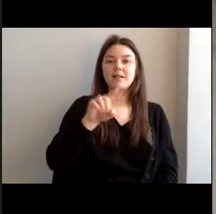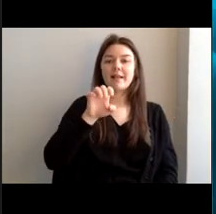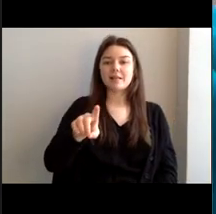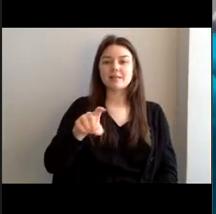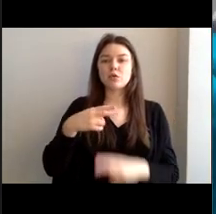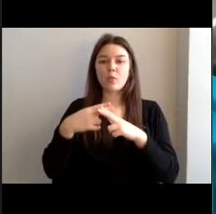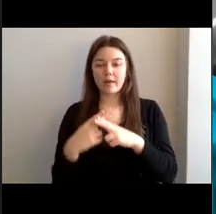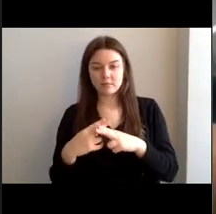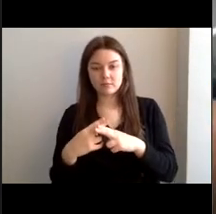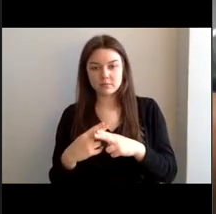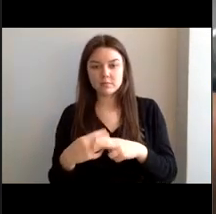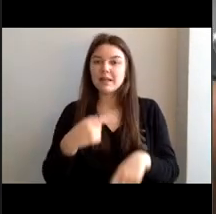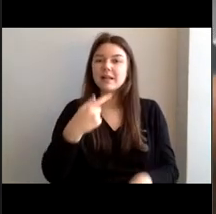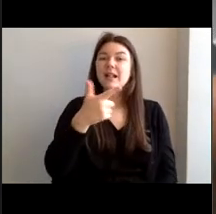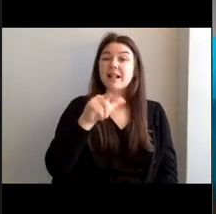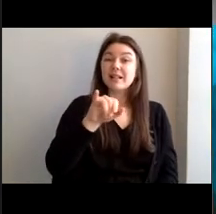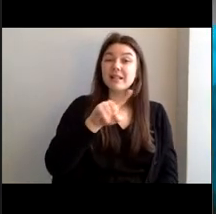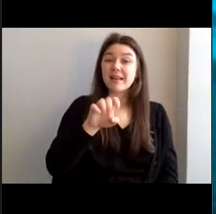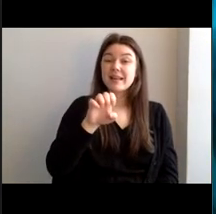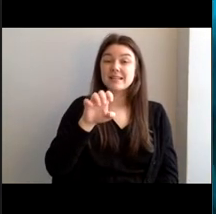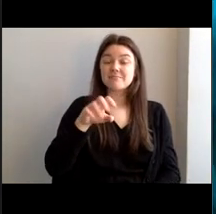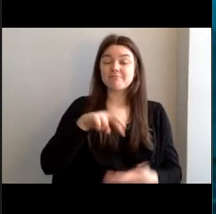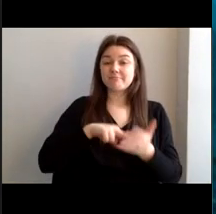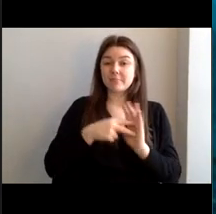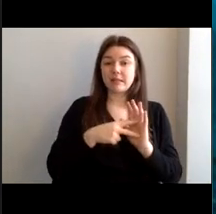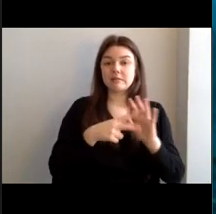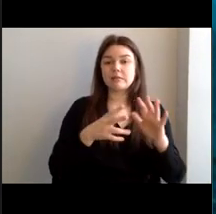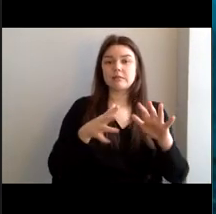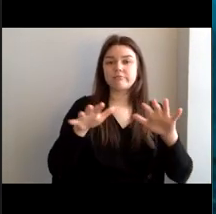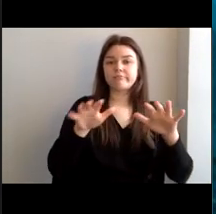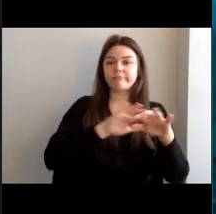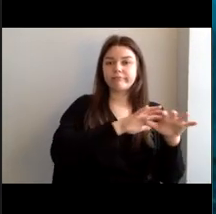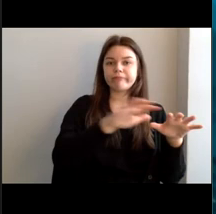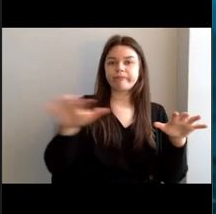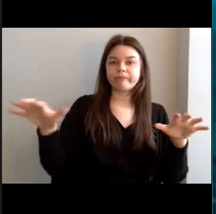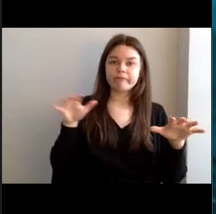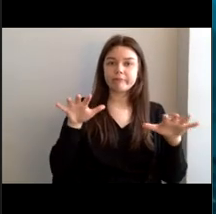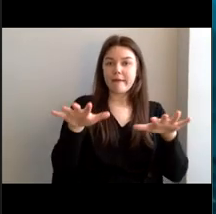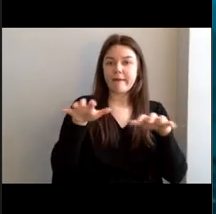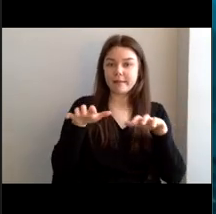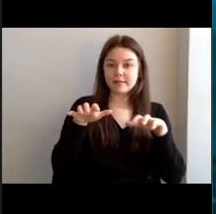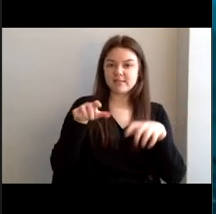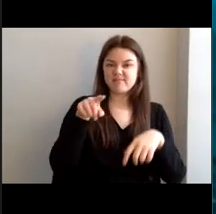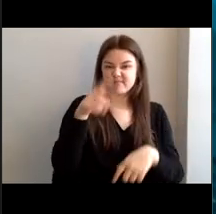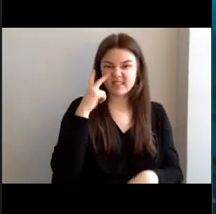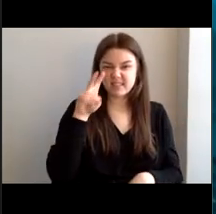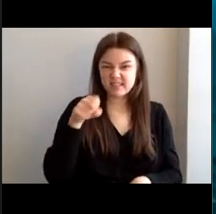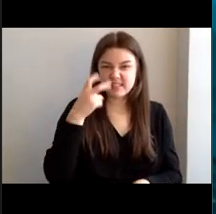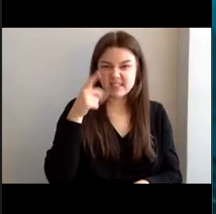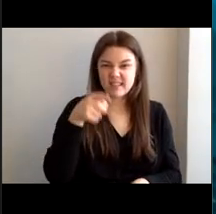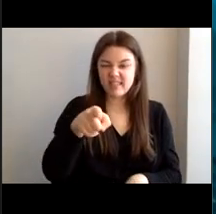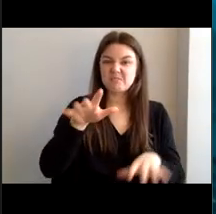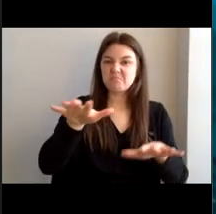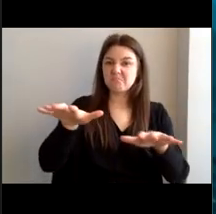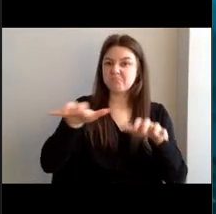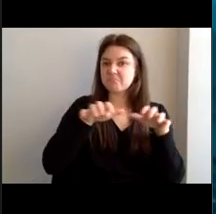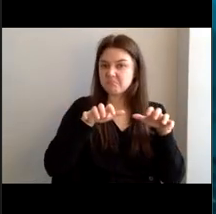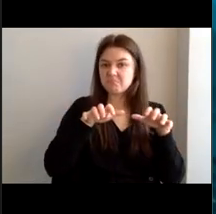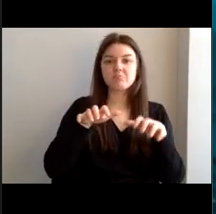of applying a protective layer of ice on the surface of the product. As you can see here, this product is well glazed